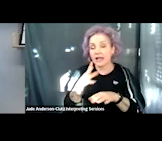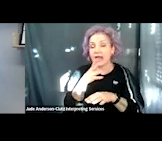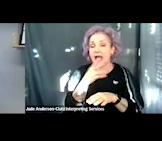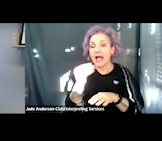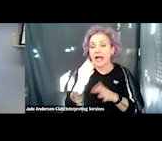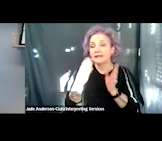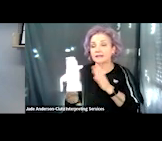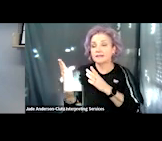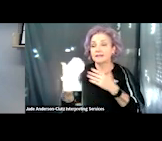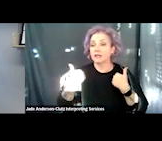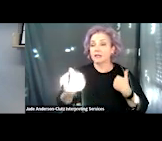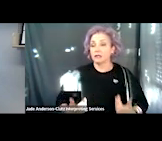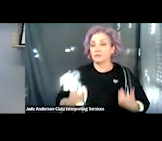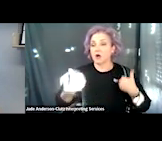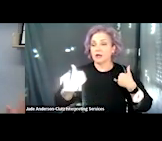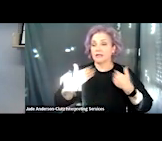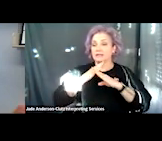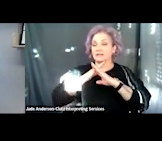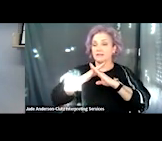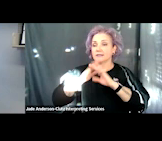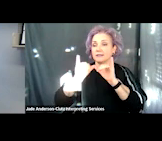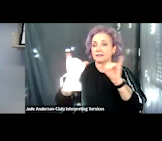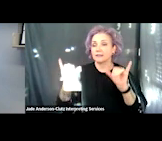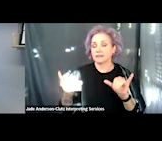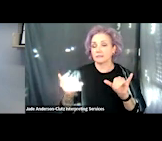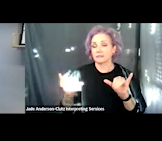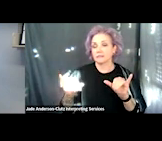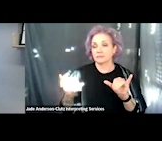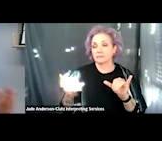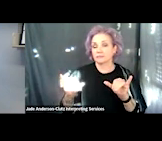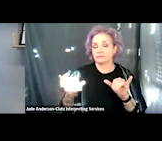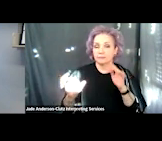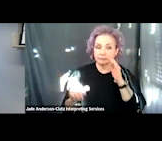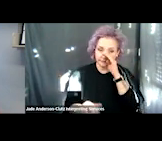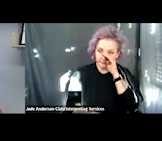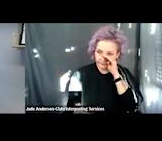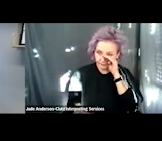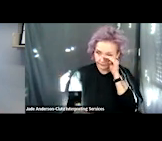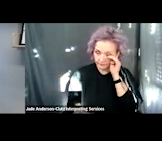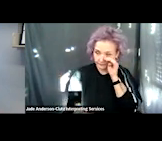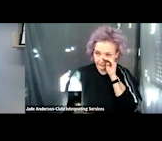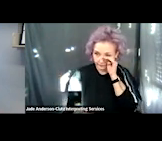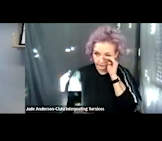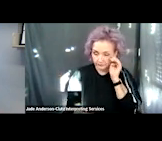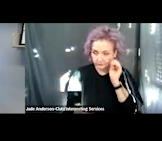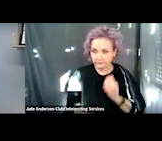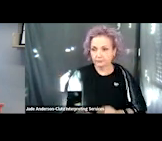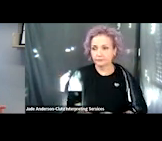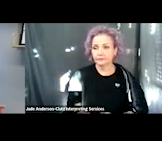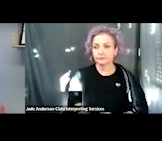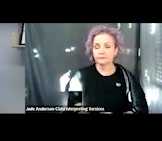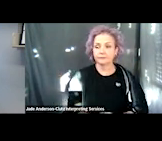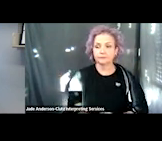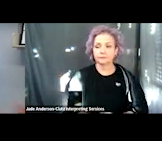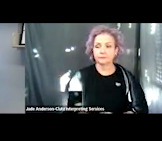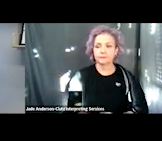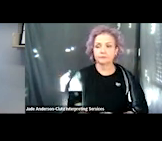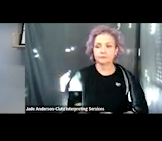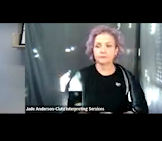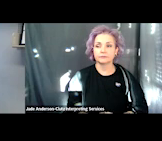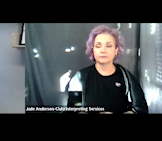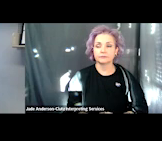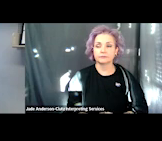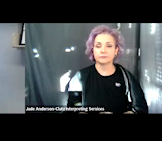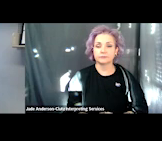growing rapidly. So I'm just going to quickly summarize some of the changes that we've seen. This is, again, I'd love to talk